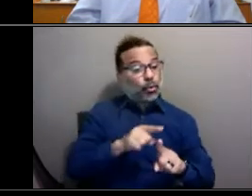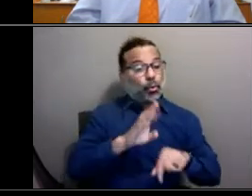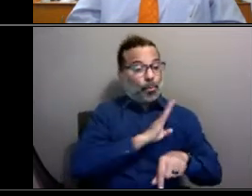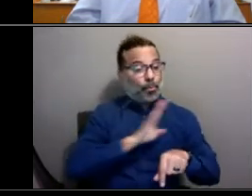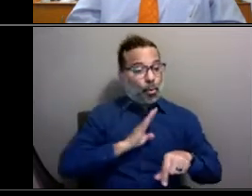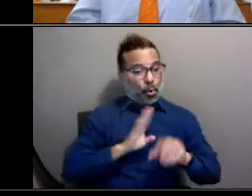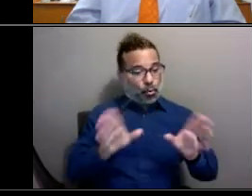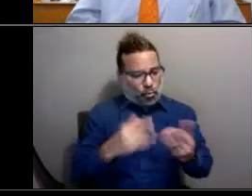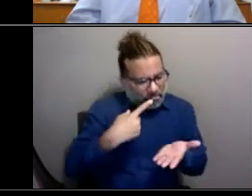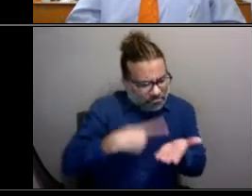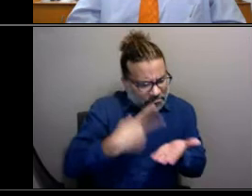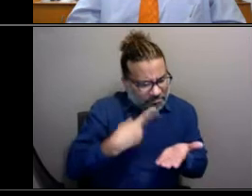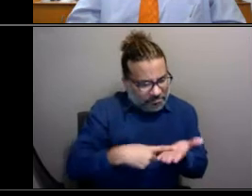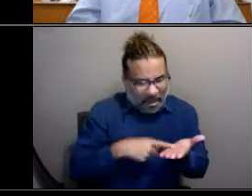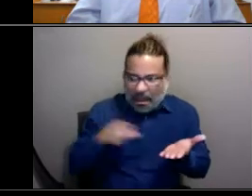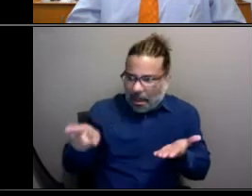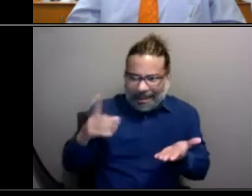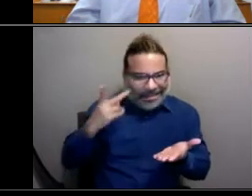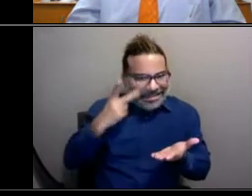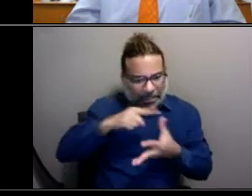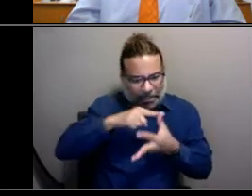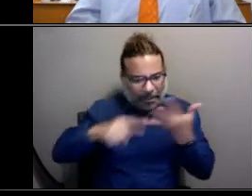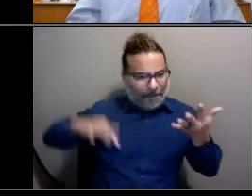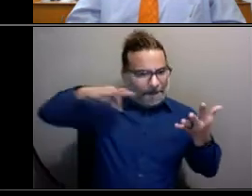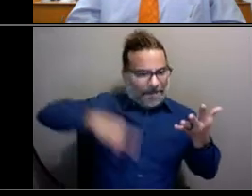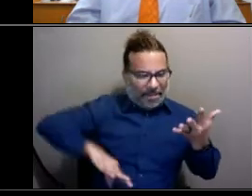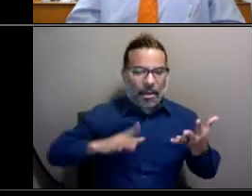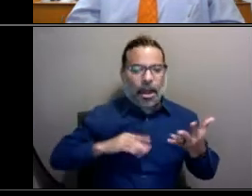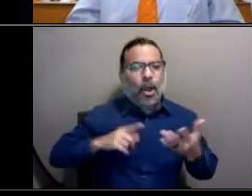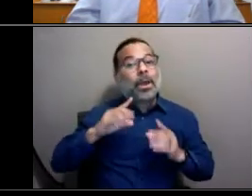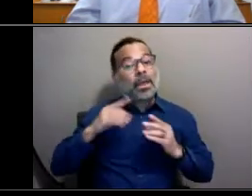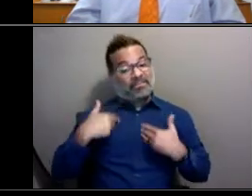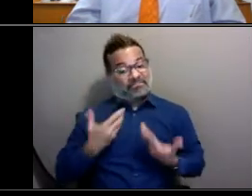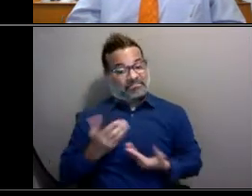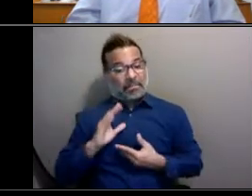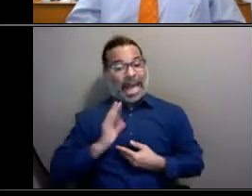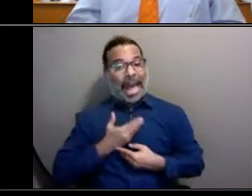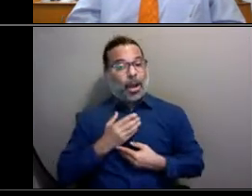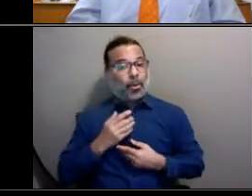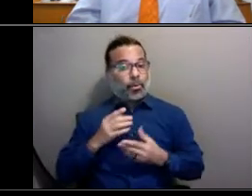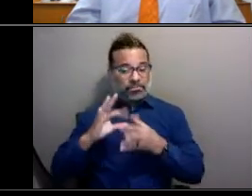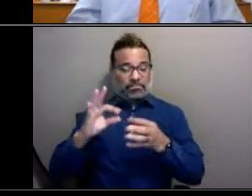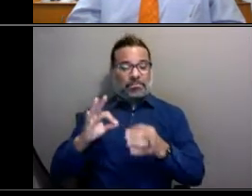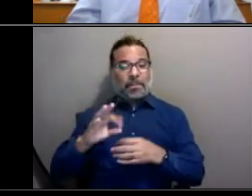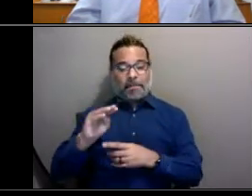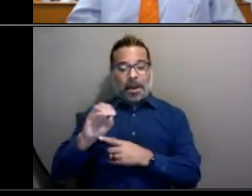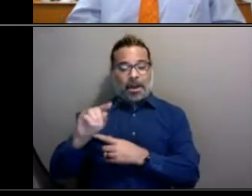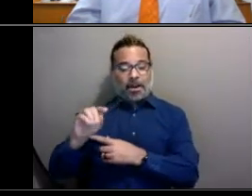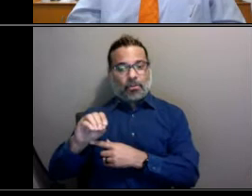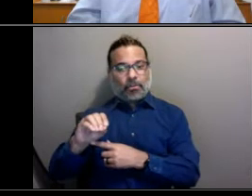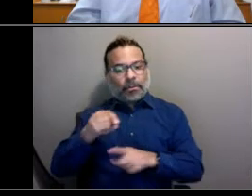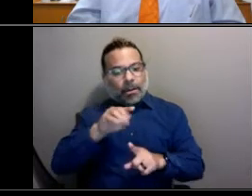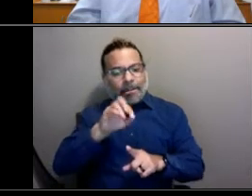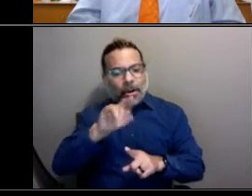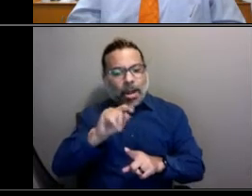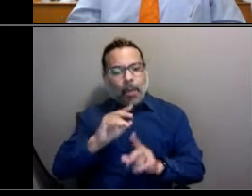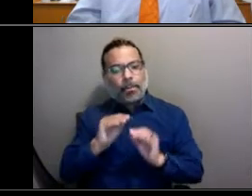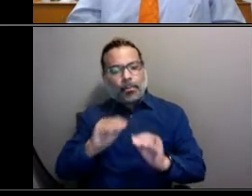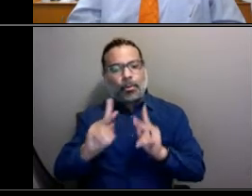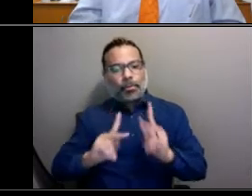it's that combination. And at Marriott, we say we put people first. And if we're going to live up to what's on that wall, we want to do it every day of the